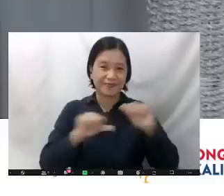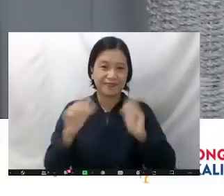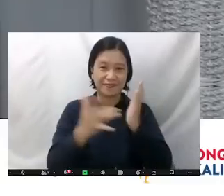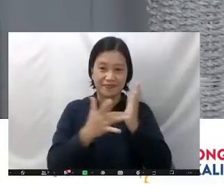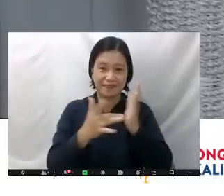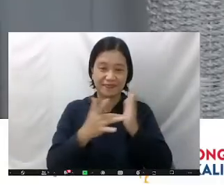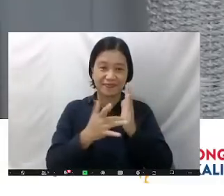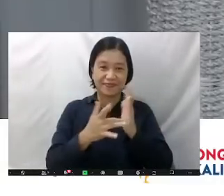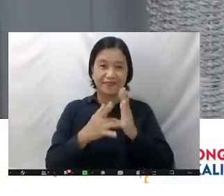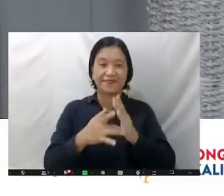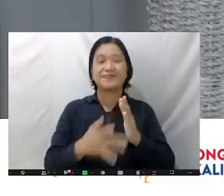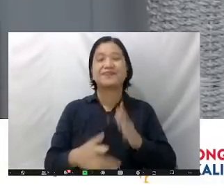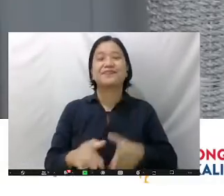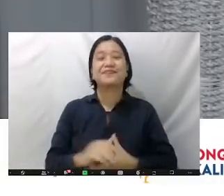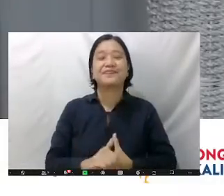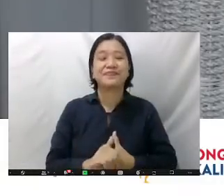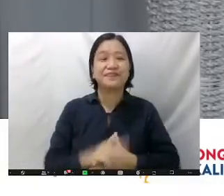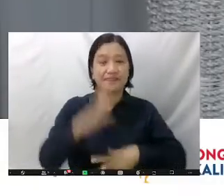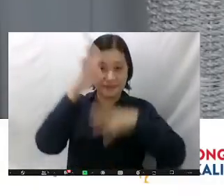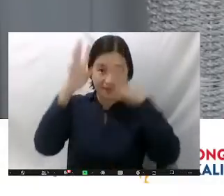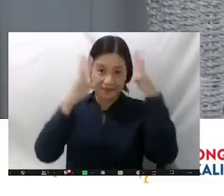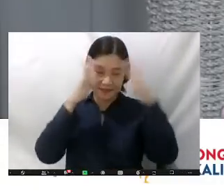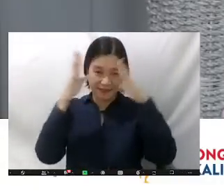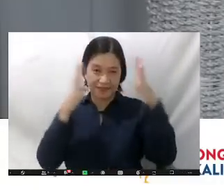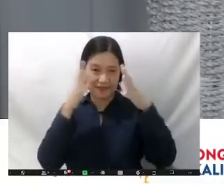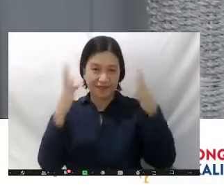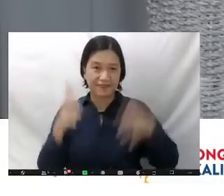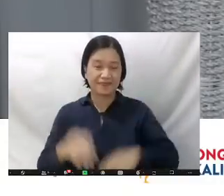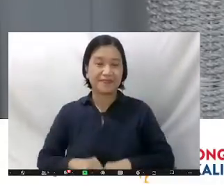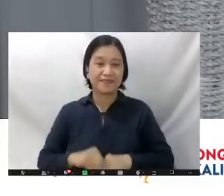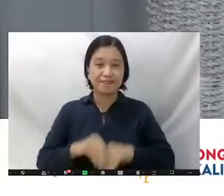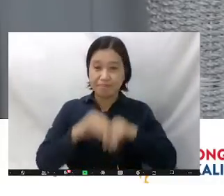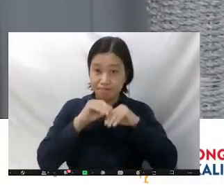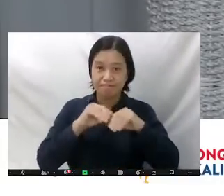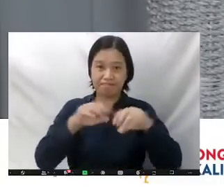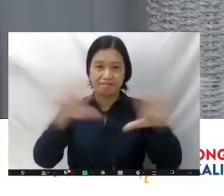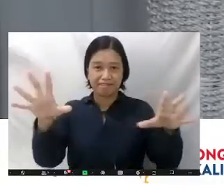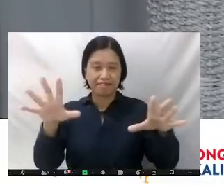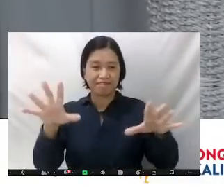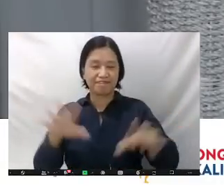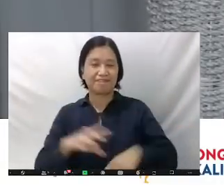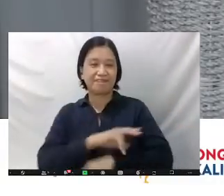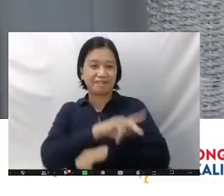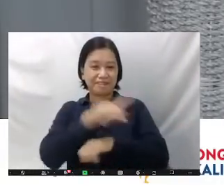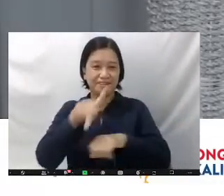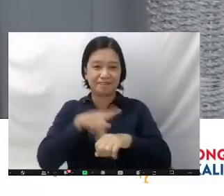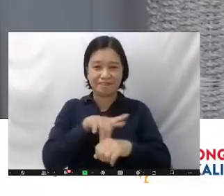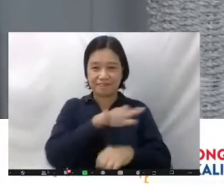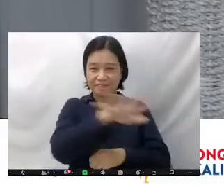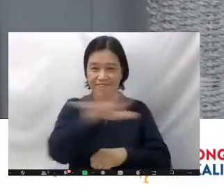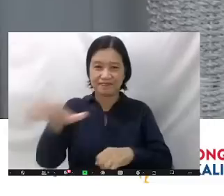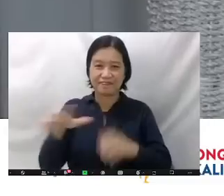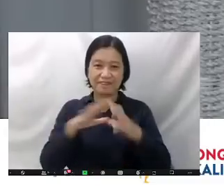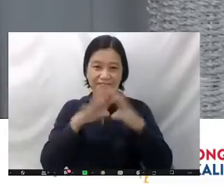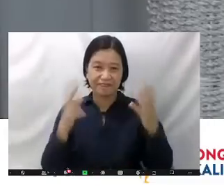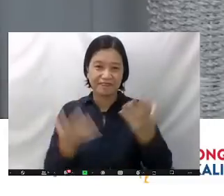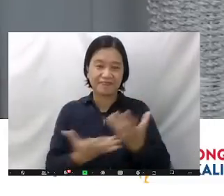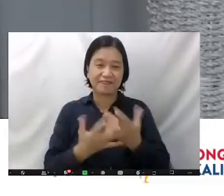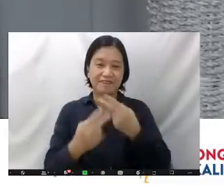Let us mark this day by trending nationwide or even worldwide through hashtag STEMAzingFuture and hashtag